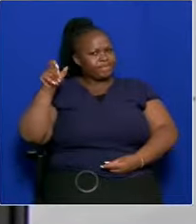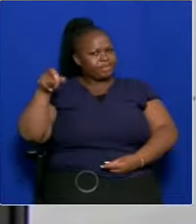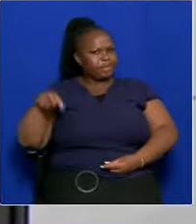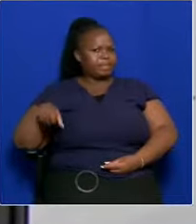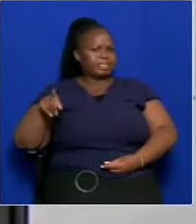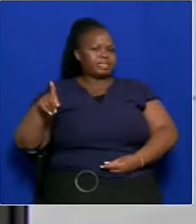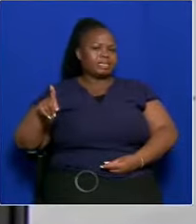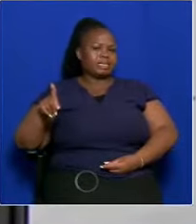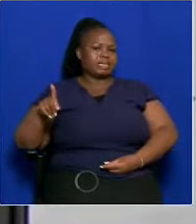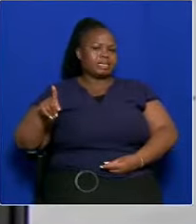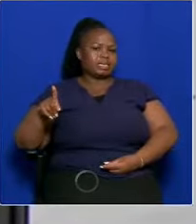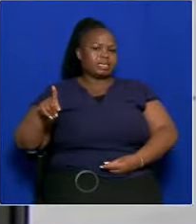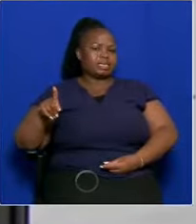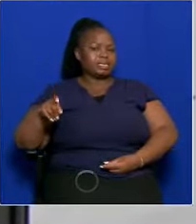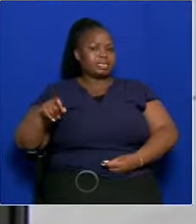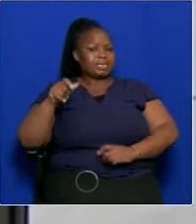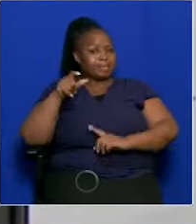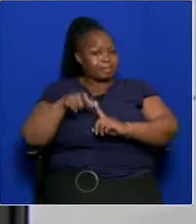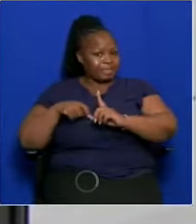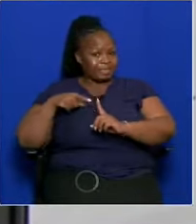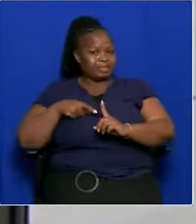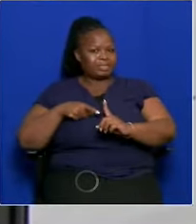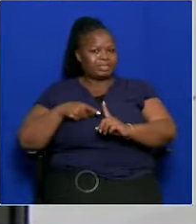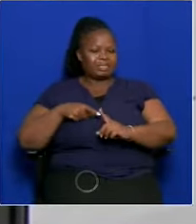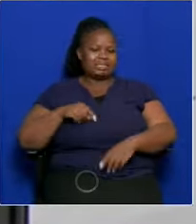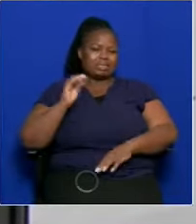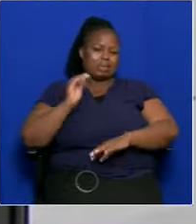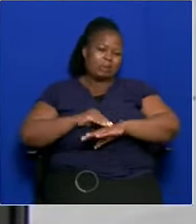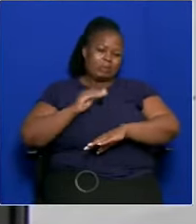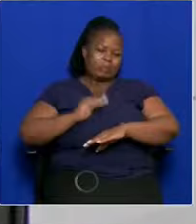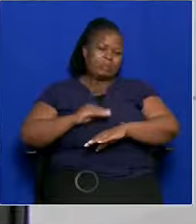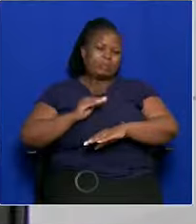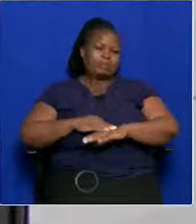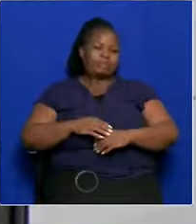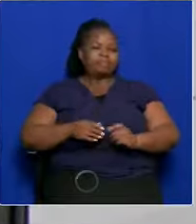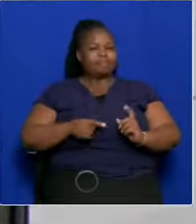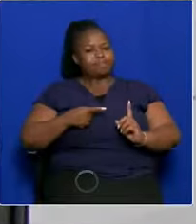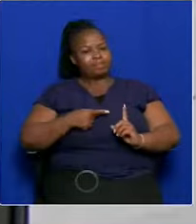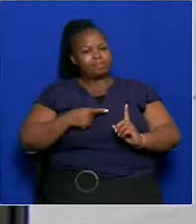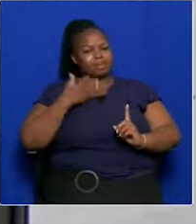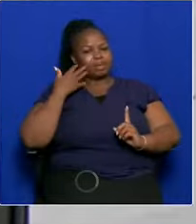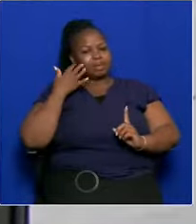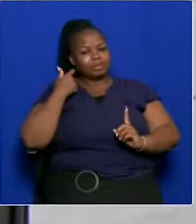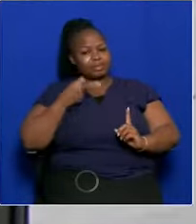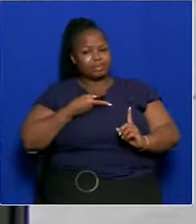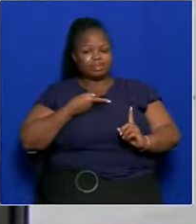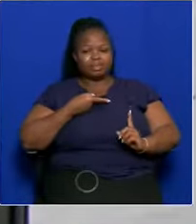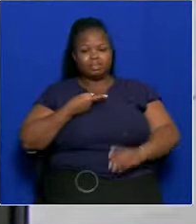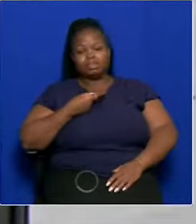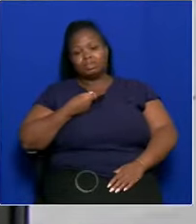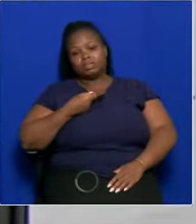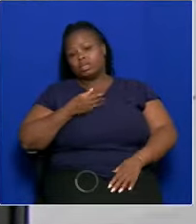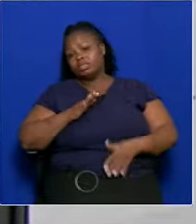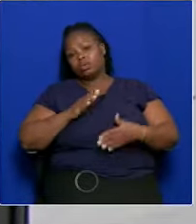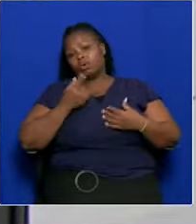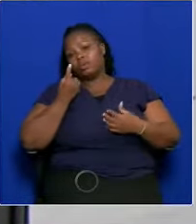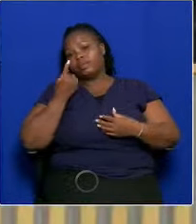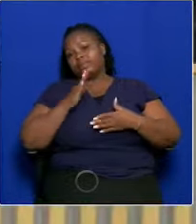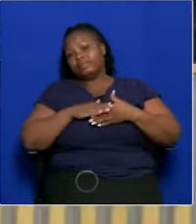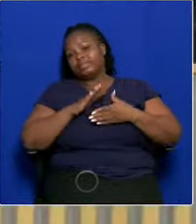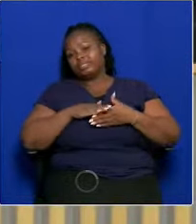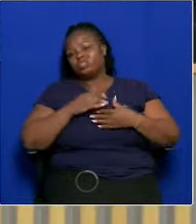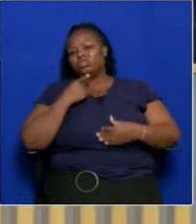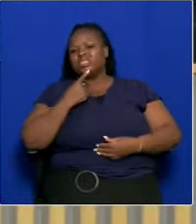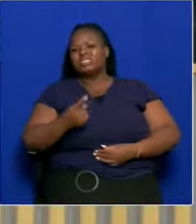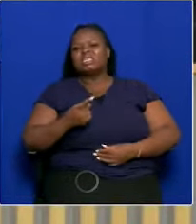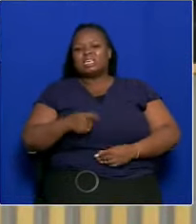the person who's troubling Matlala, and that's the only basis on which you could call him a menace. It is